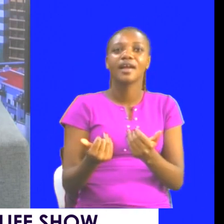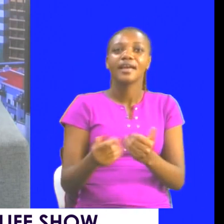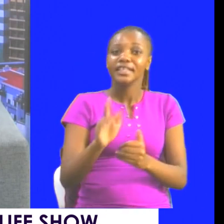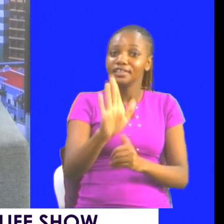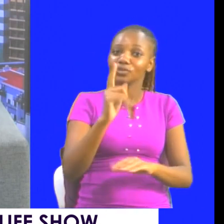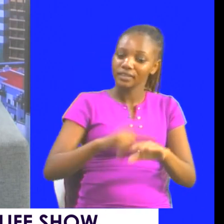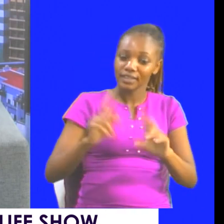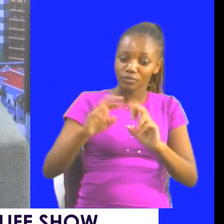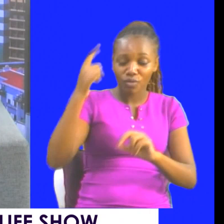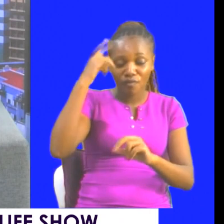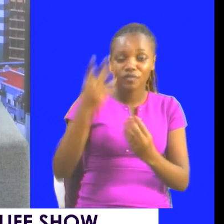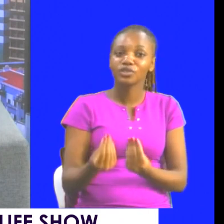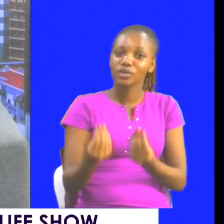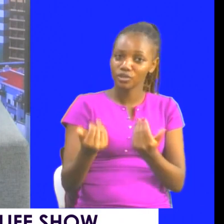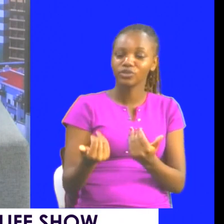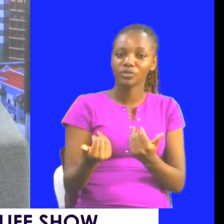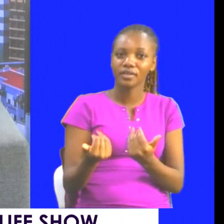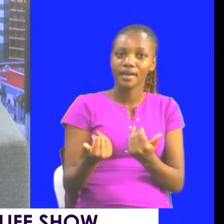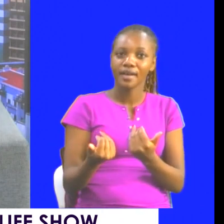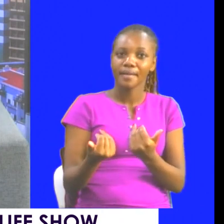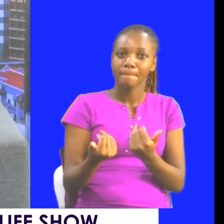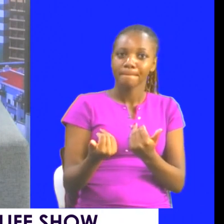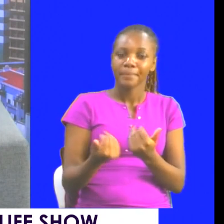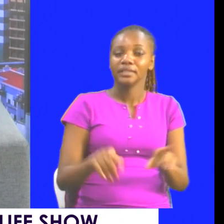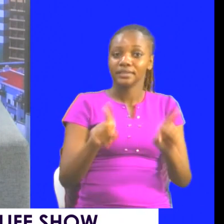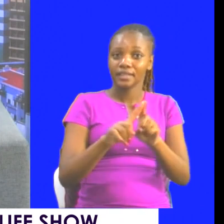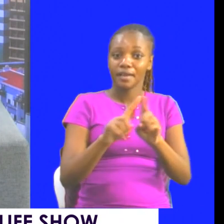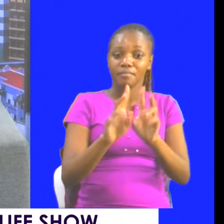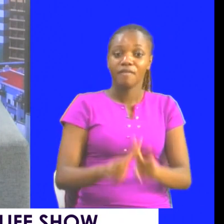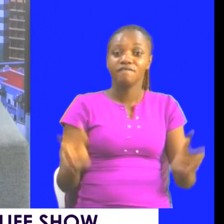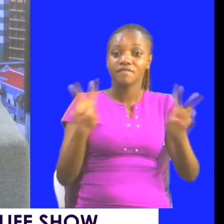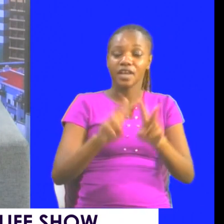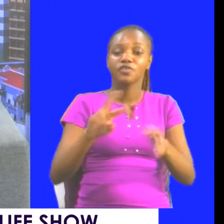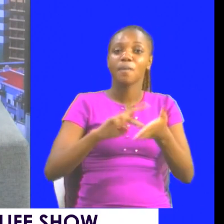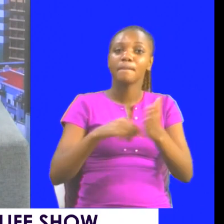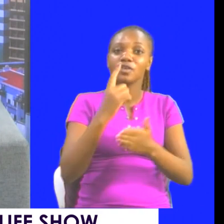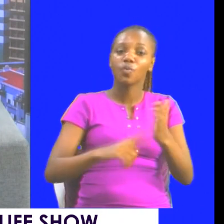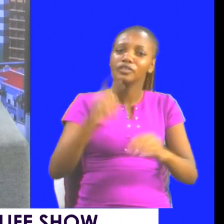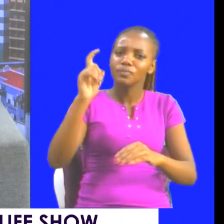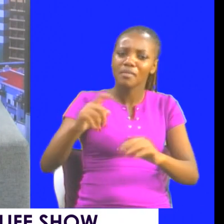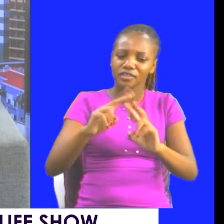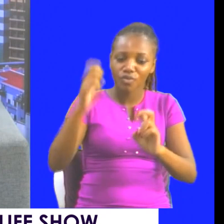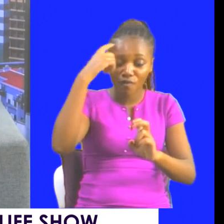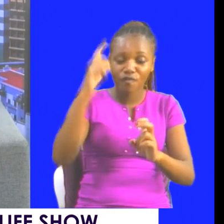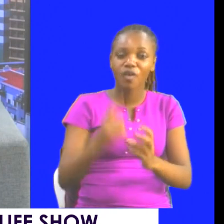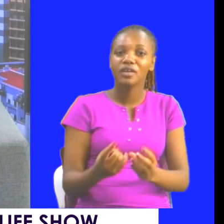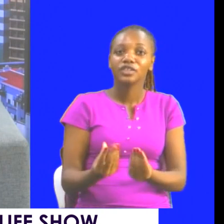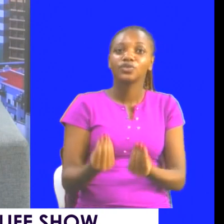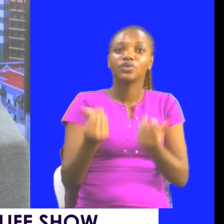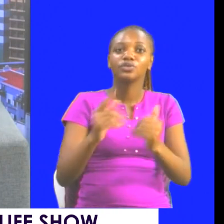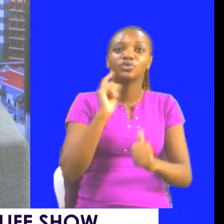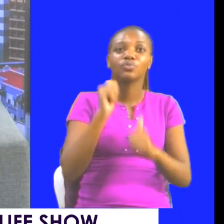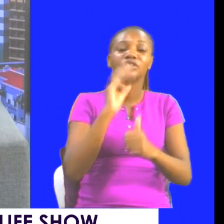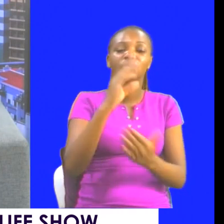for solutions. Staying relevant demands that you start looking for solutions that will bring you from